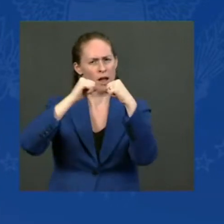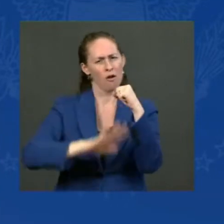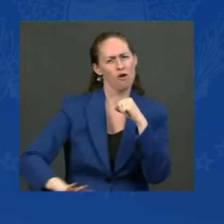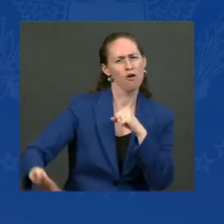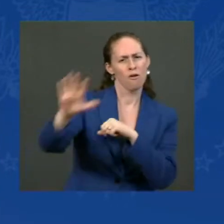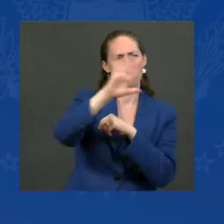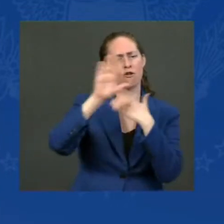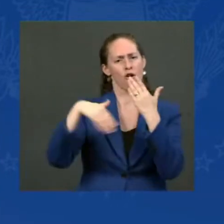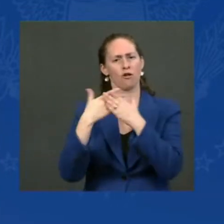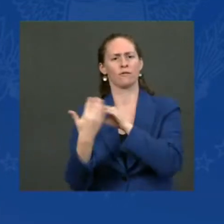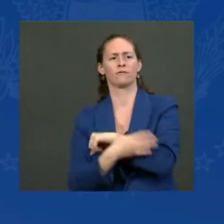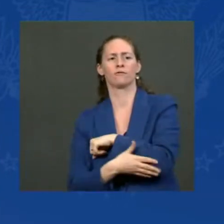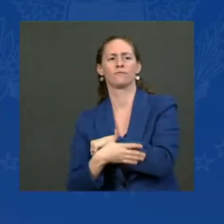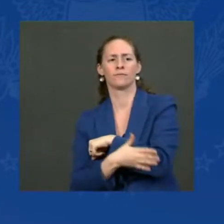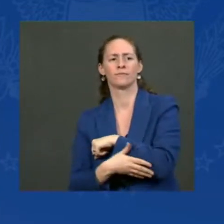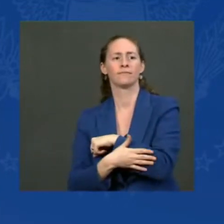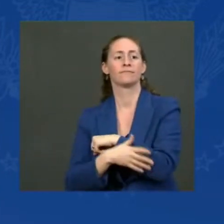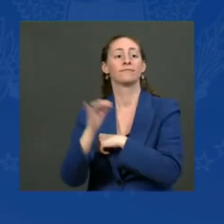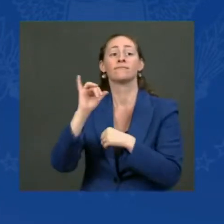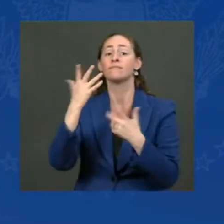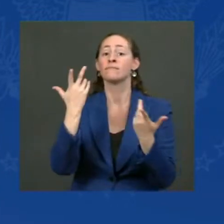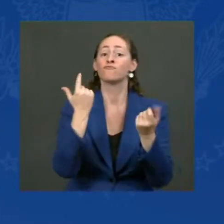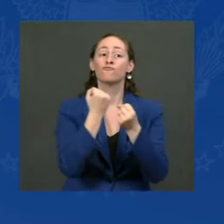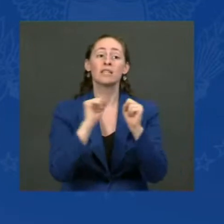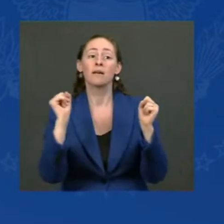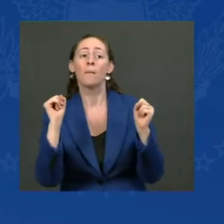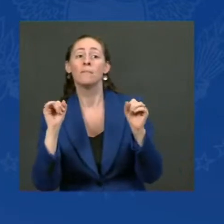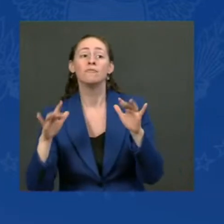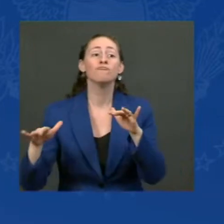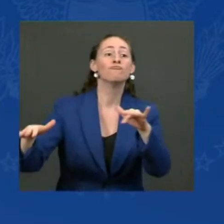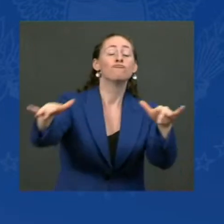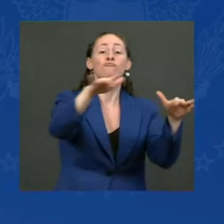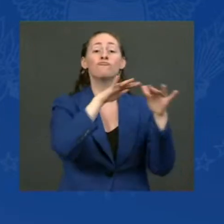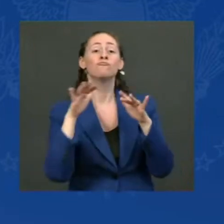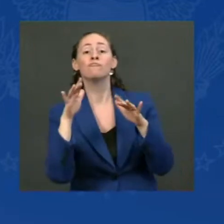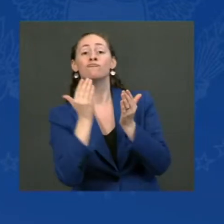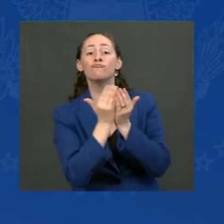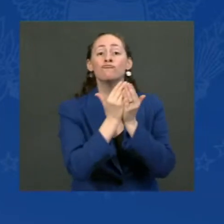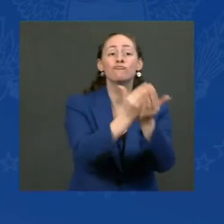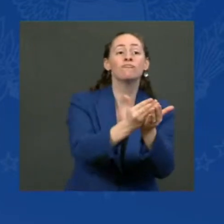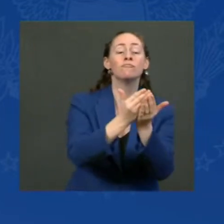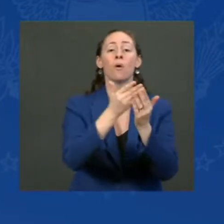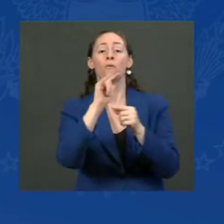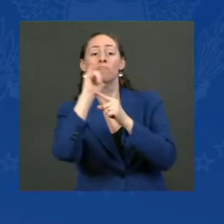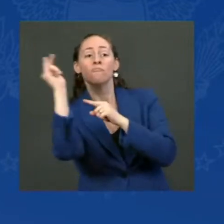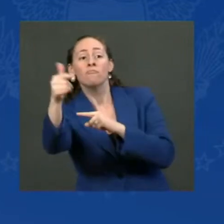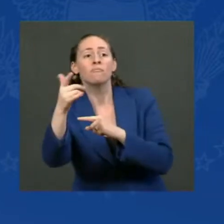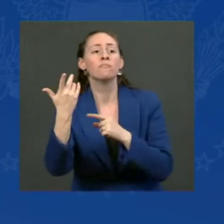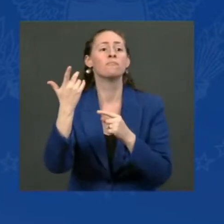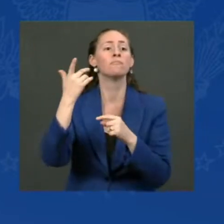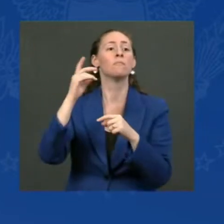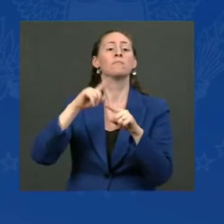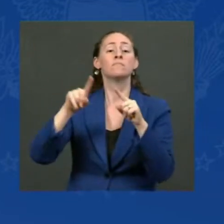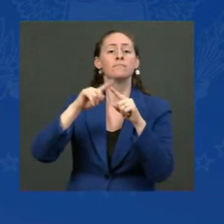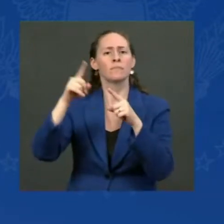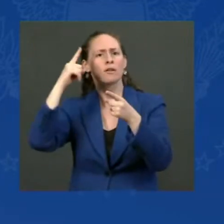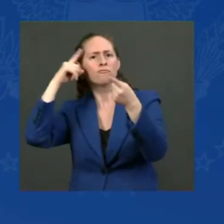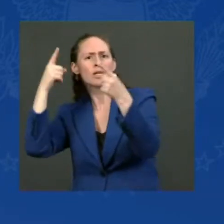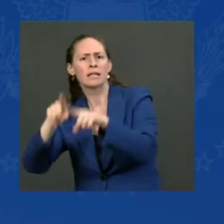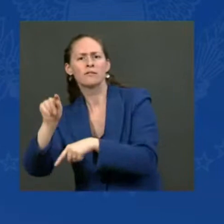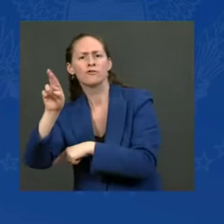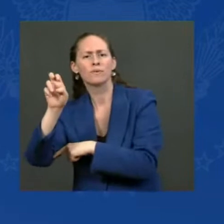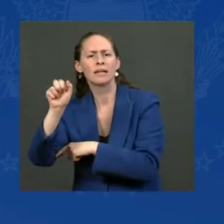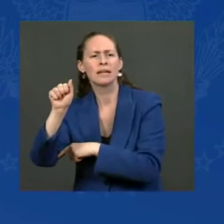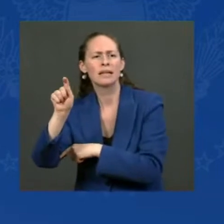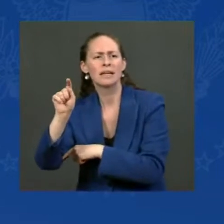commitments like freedom of navigation, adherence to international laws and treaties, support for arms control measures